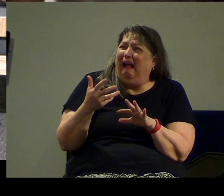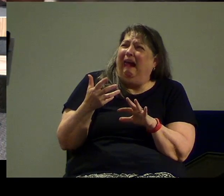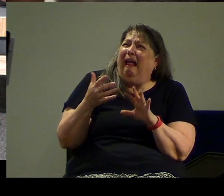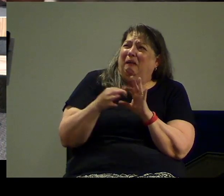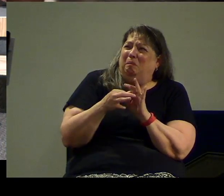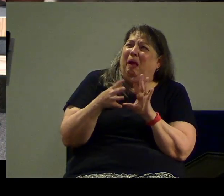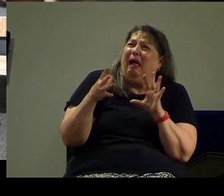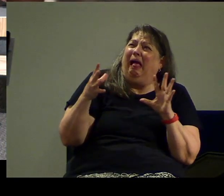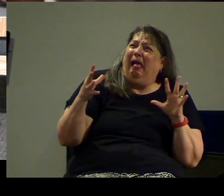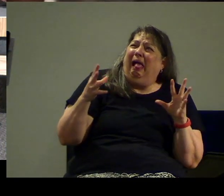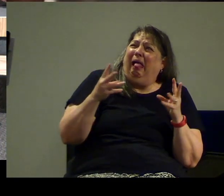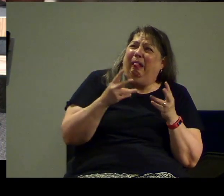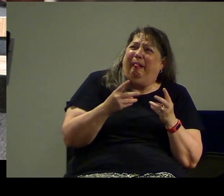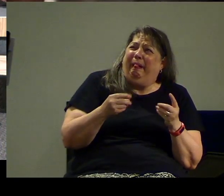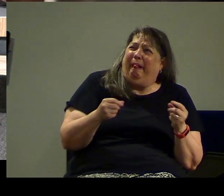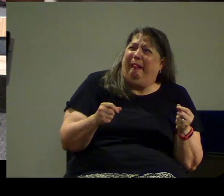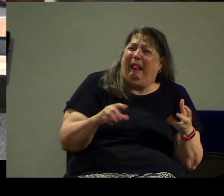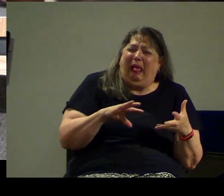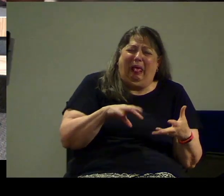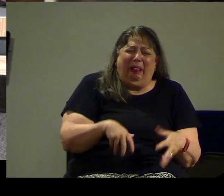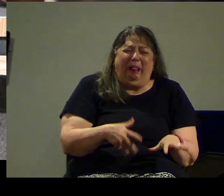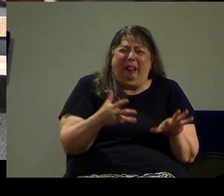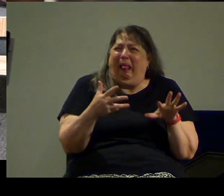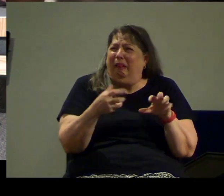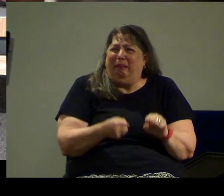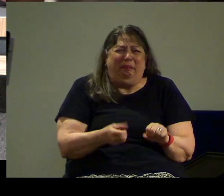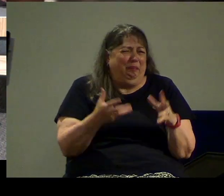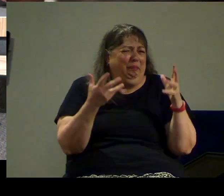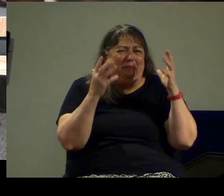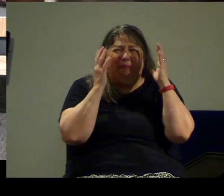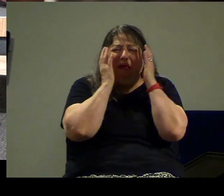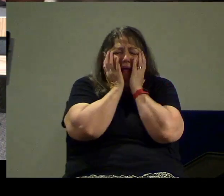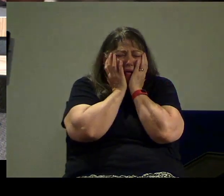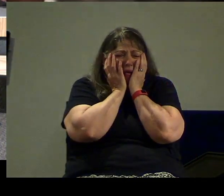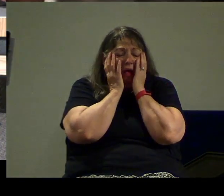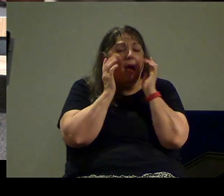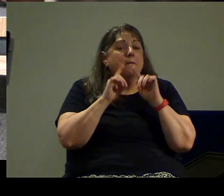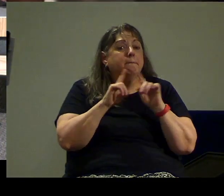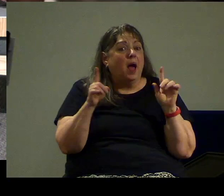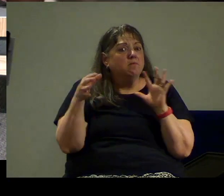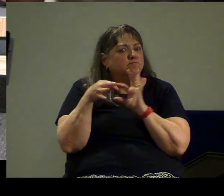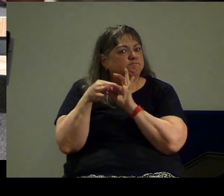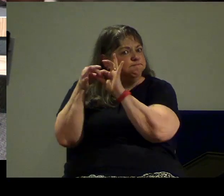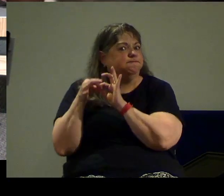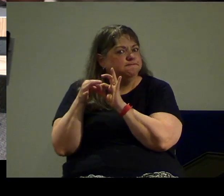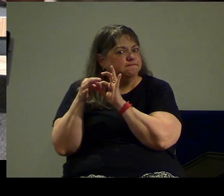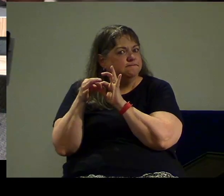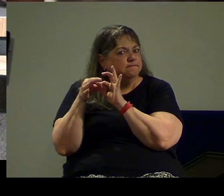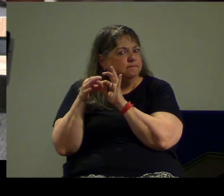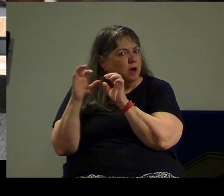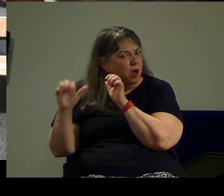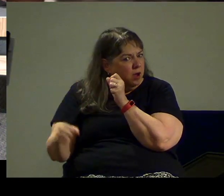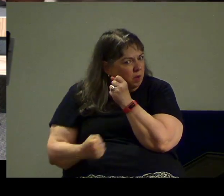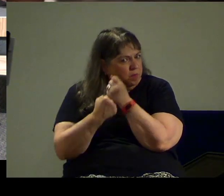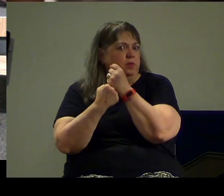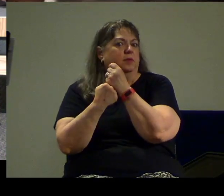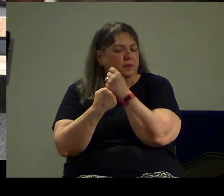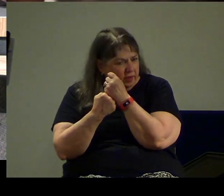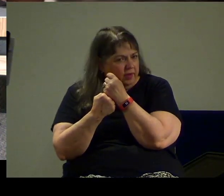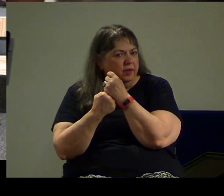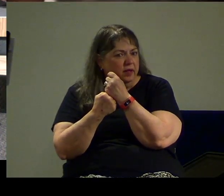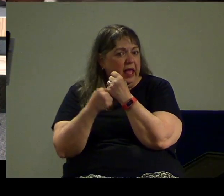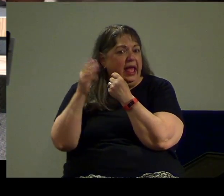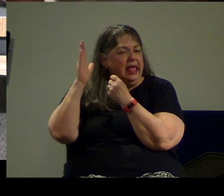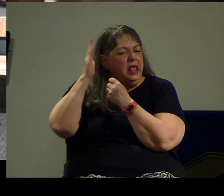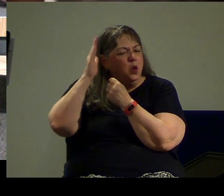apart, have breakdowns and fall apart and become destitute. But God says, no, I am the glory and the lifter of your